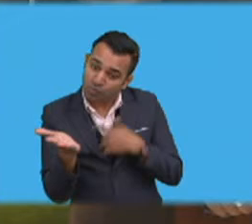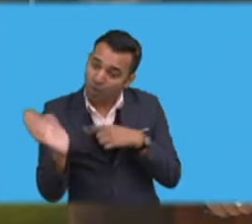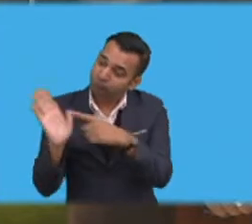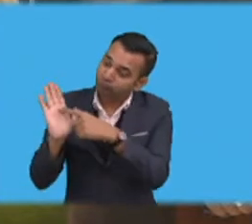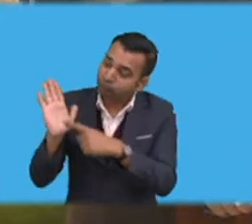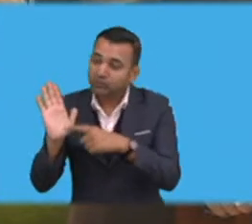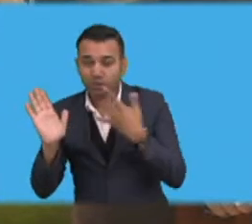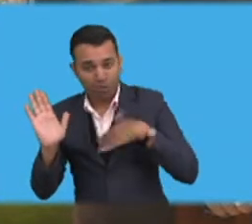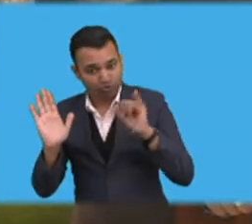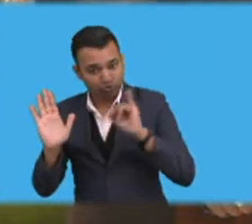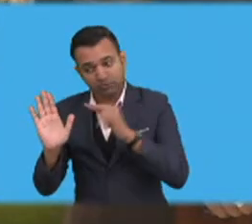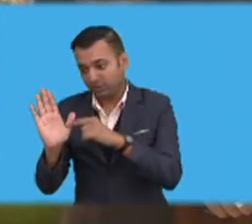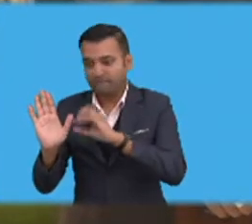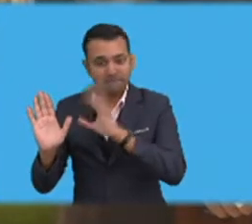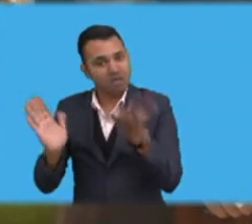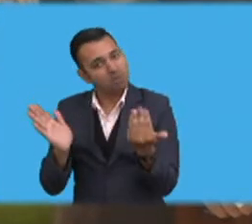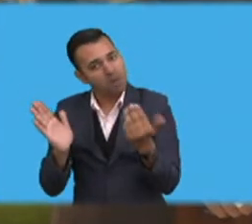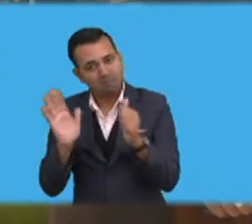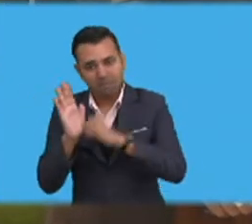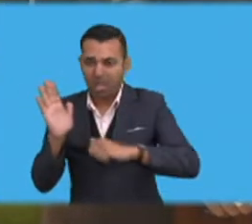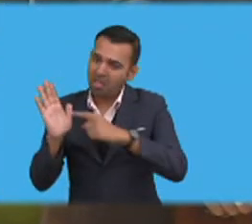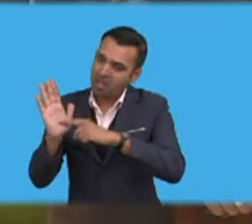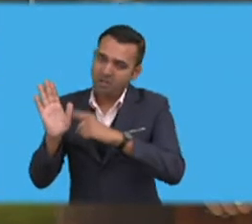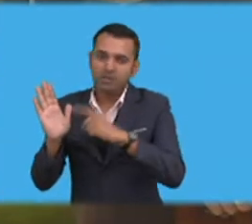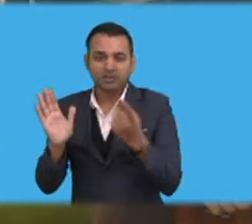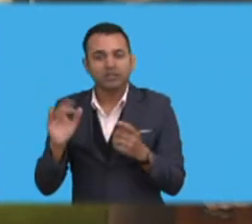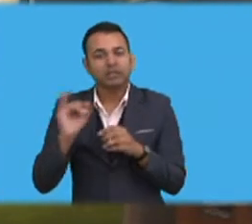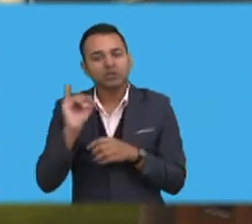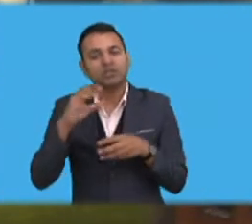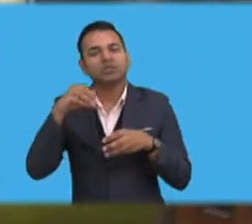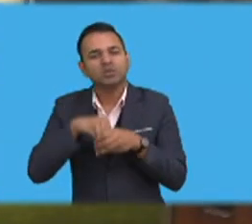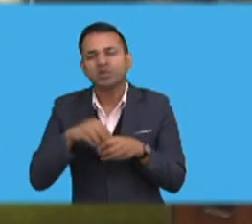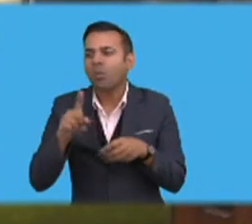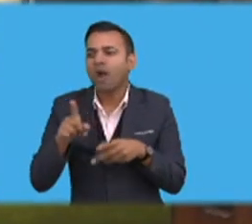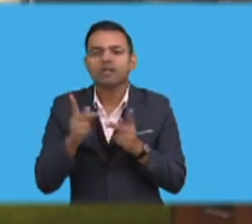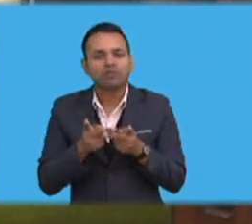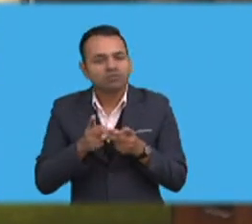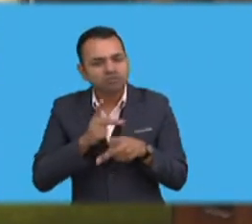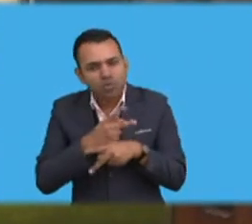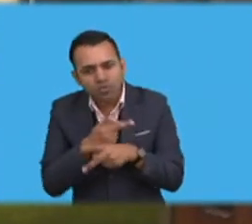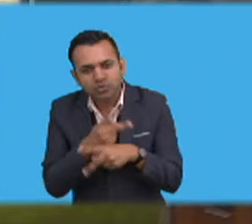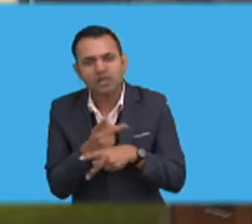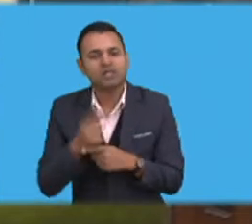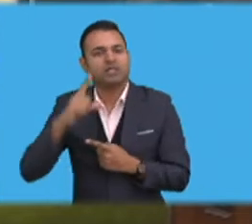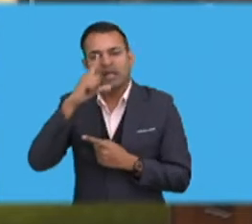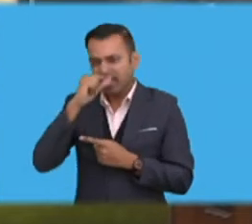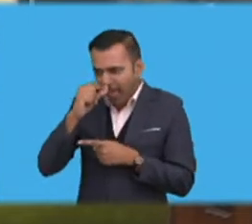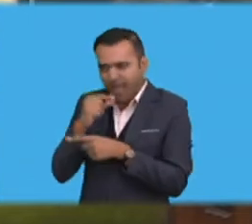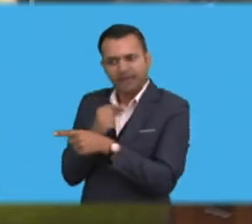vehicle accident, including property and motor vehicle damage as well as injuries or death. Indeed, the government is now a